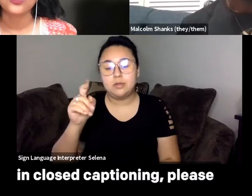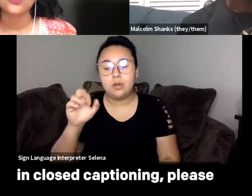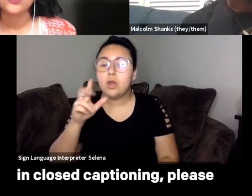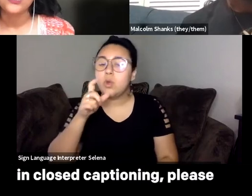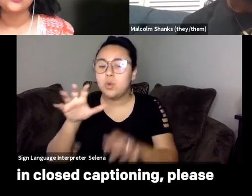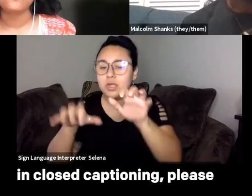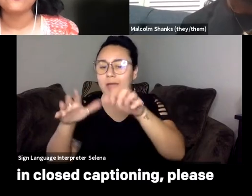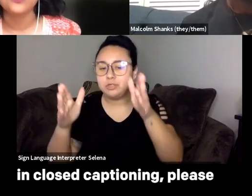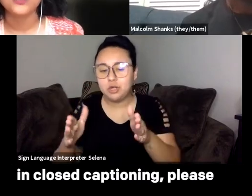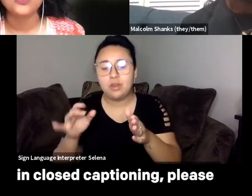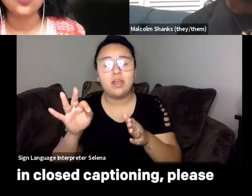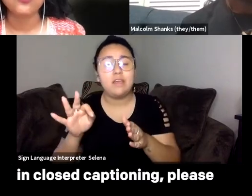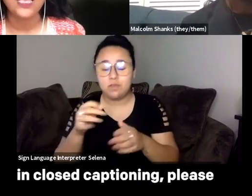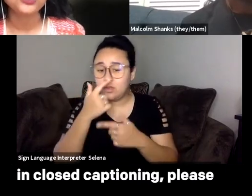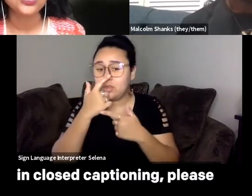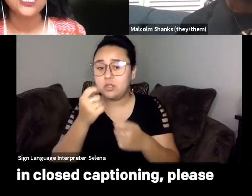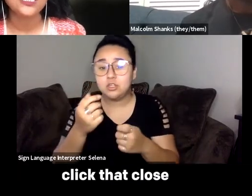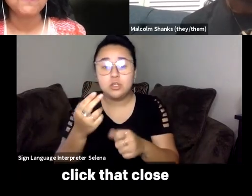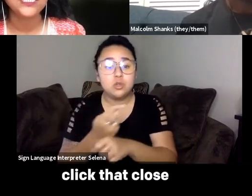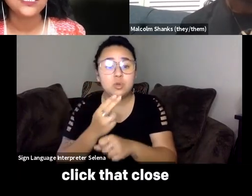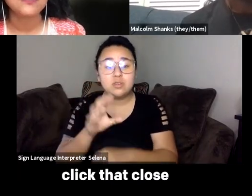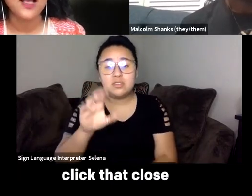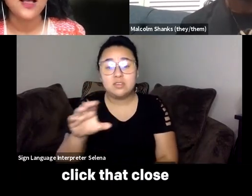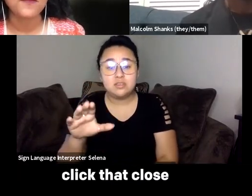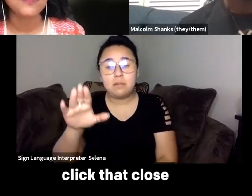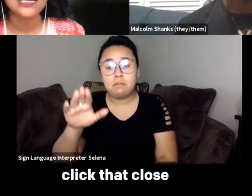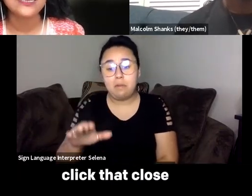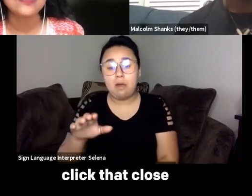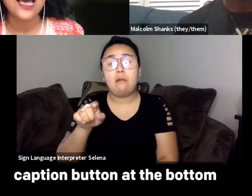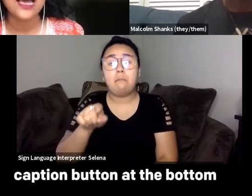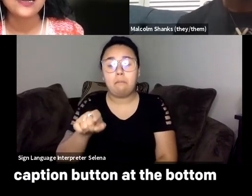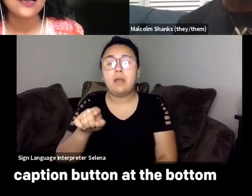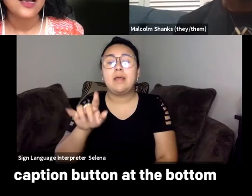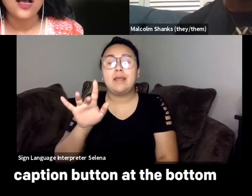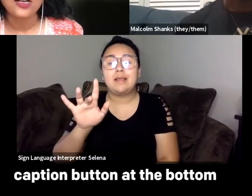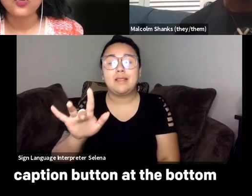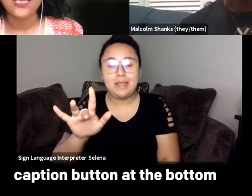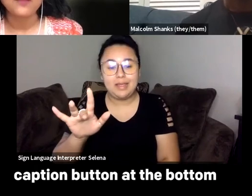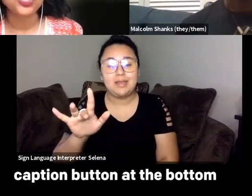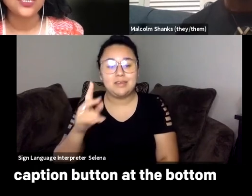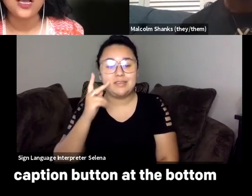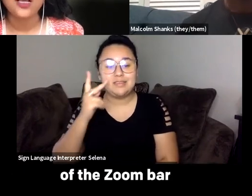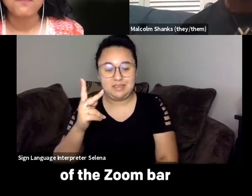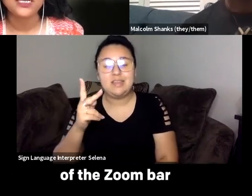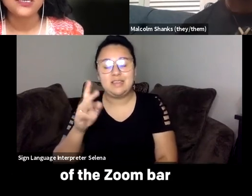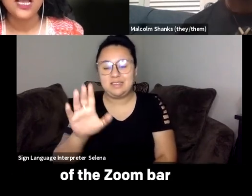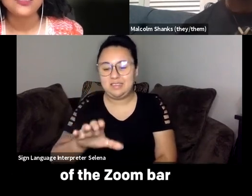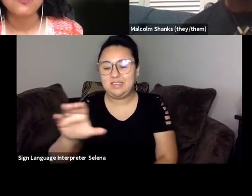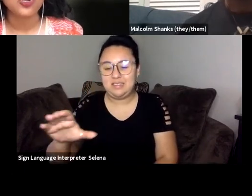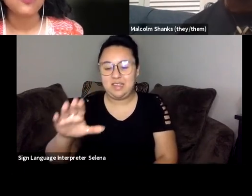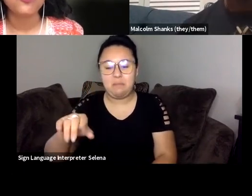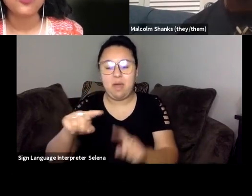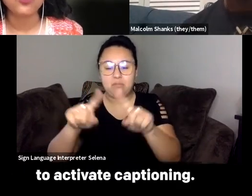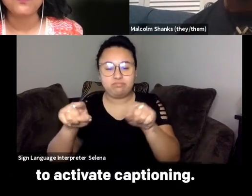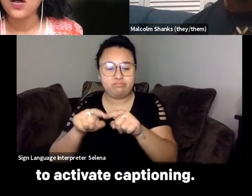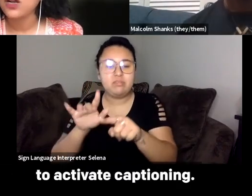you are interested in closed captioning, please click that closed caption button at the